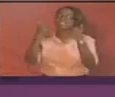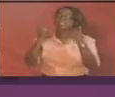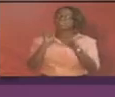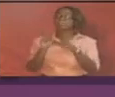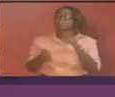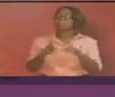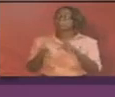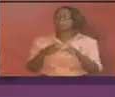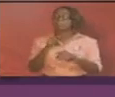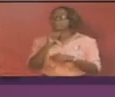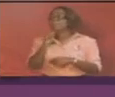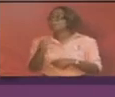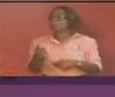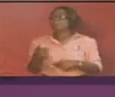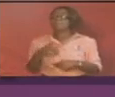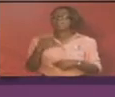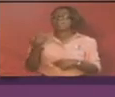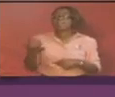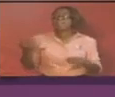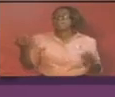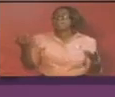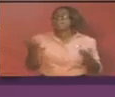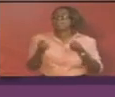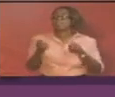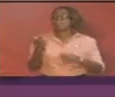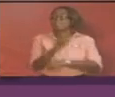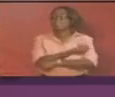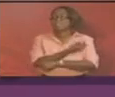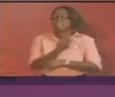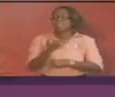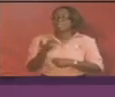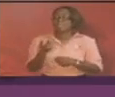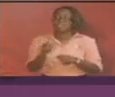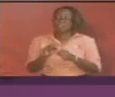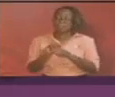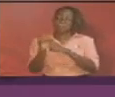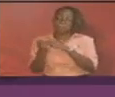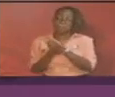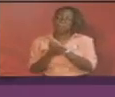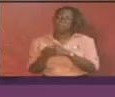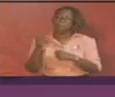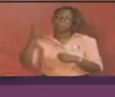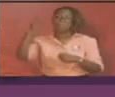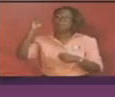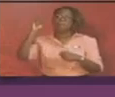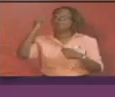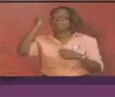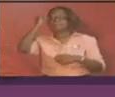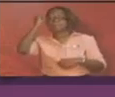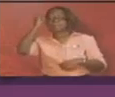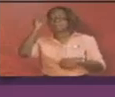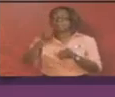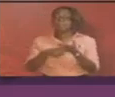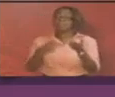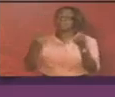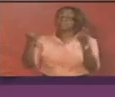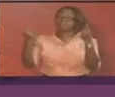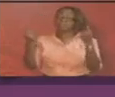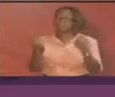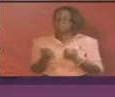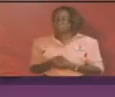about the vaccinations. I was just wondering what sort of prediction do you have